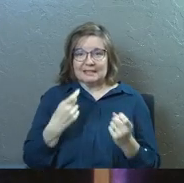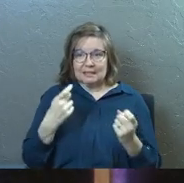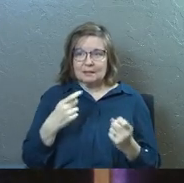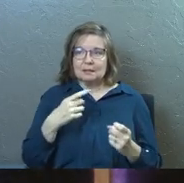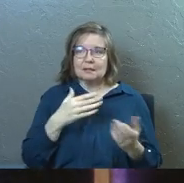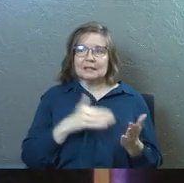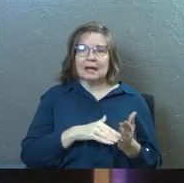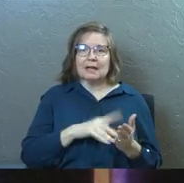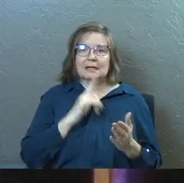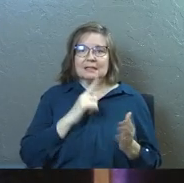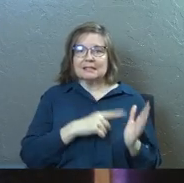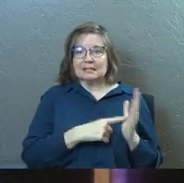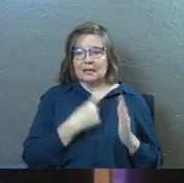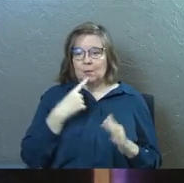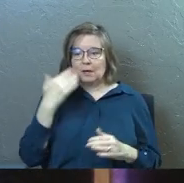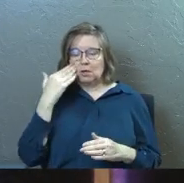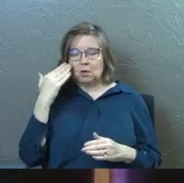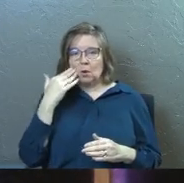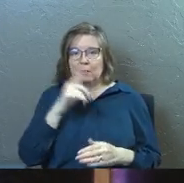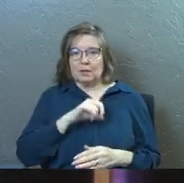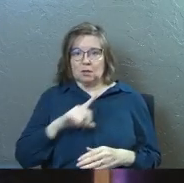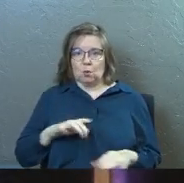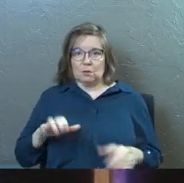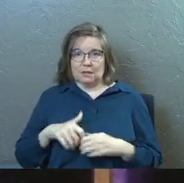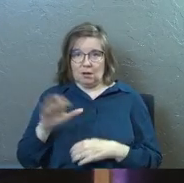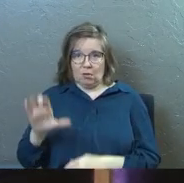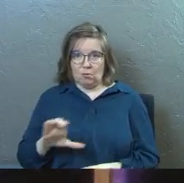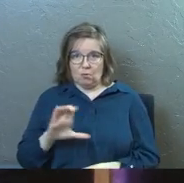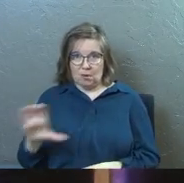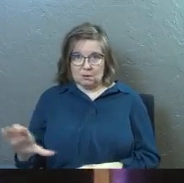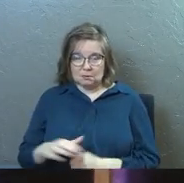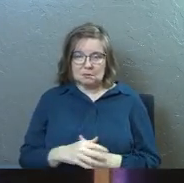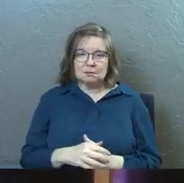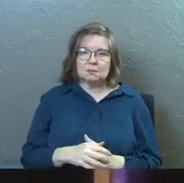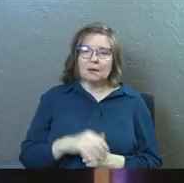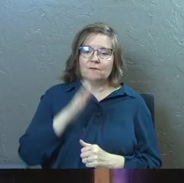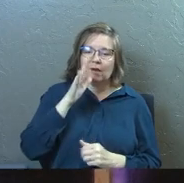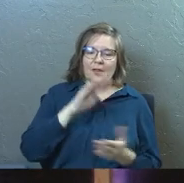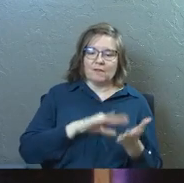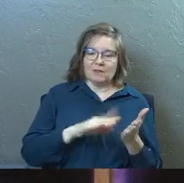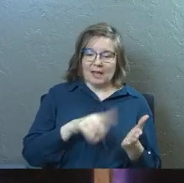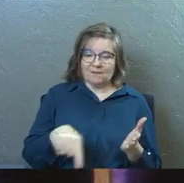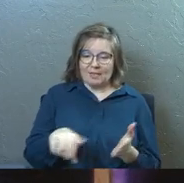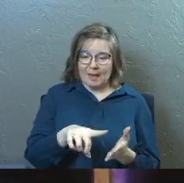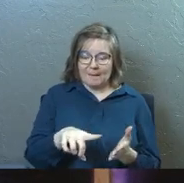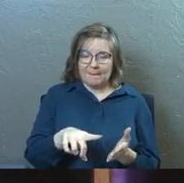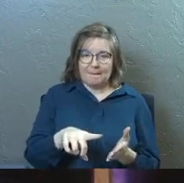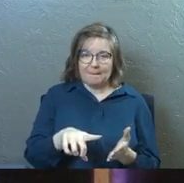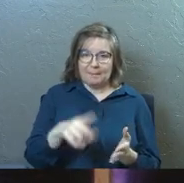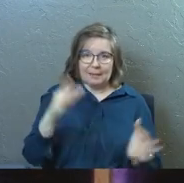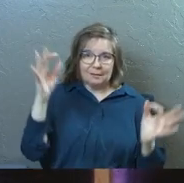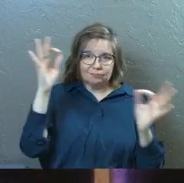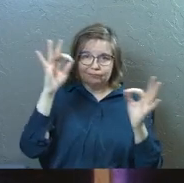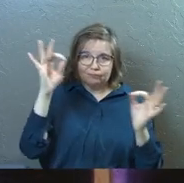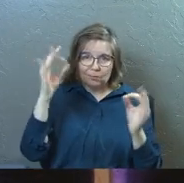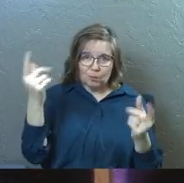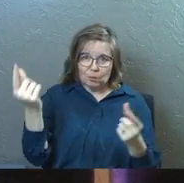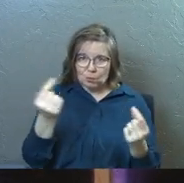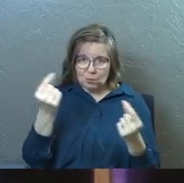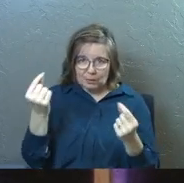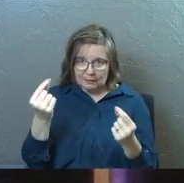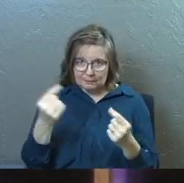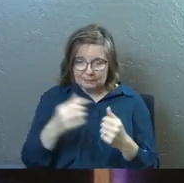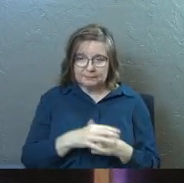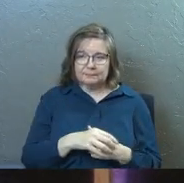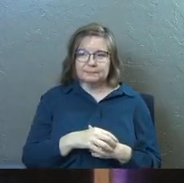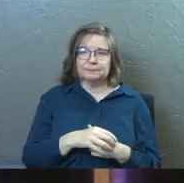Again, he's echoing what he knows his Lord did on the cross. Father, forgive them. They don't know what they're